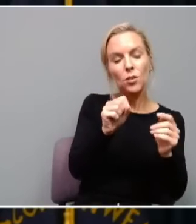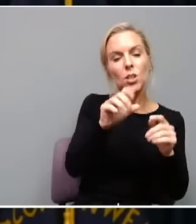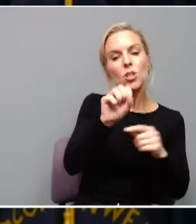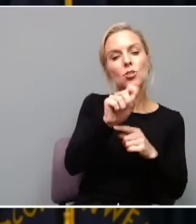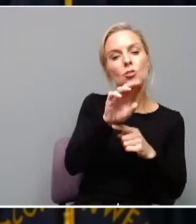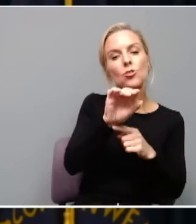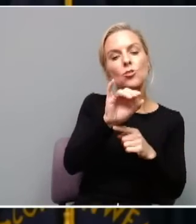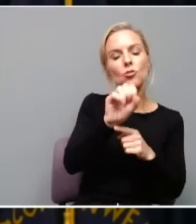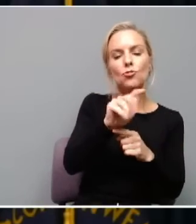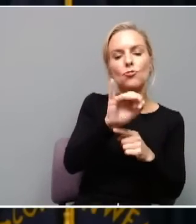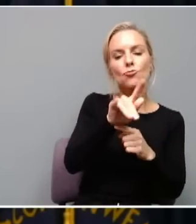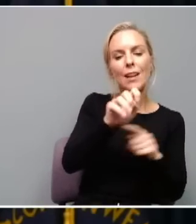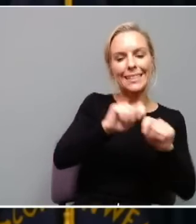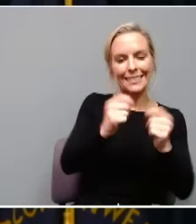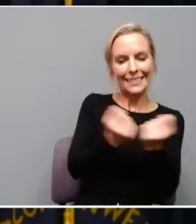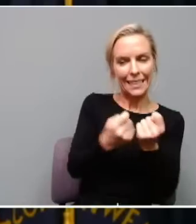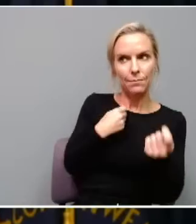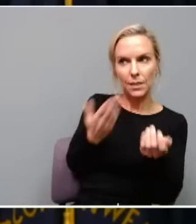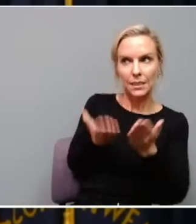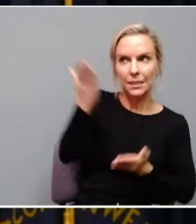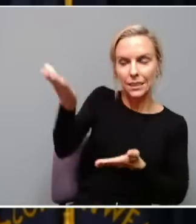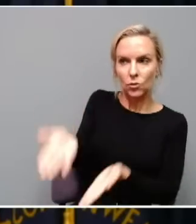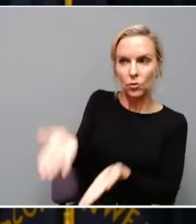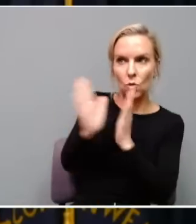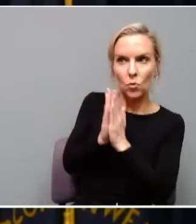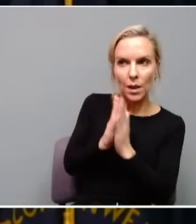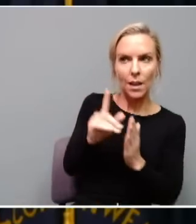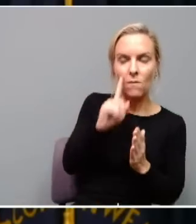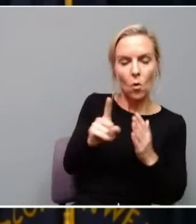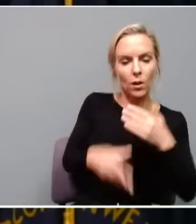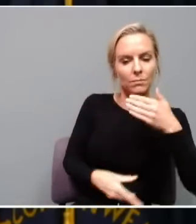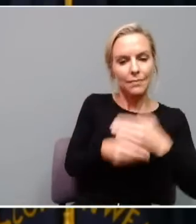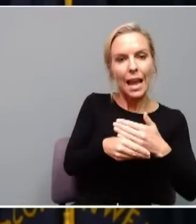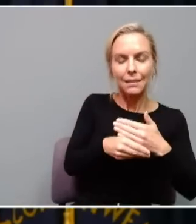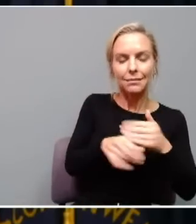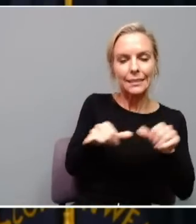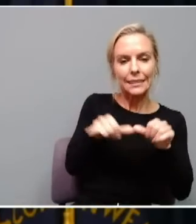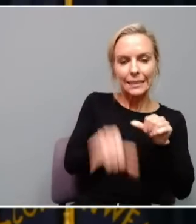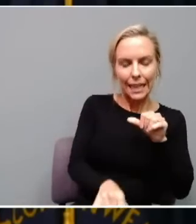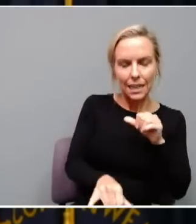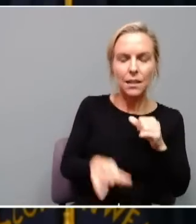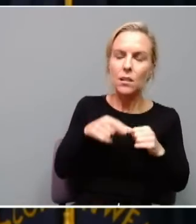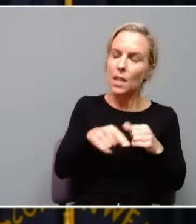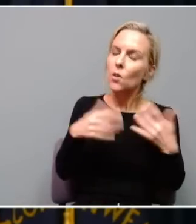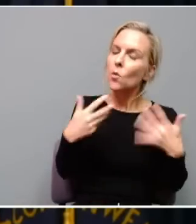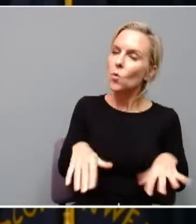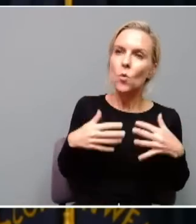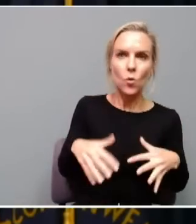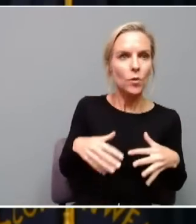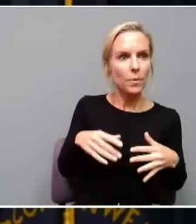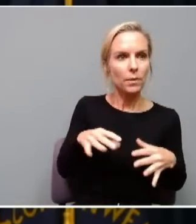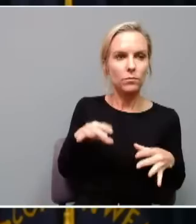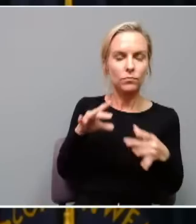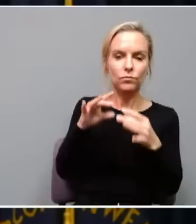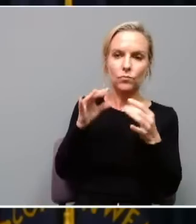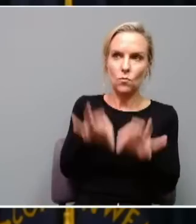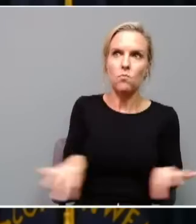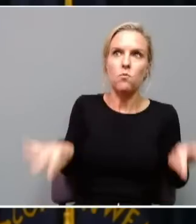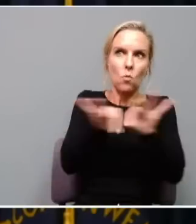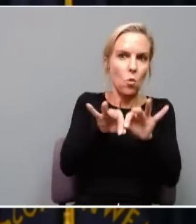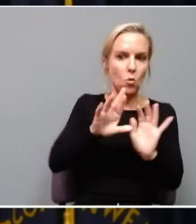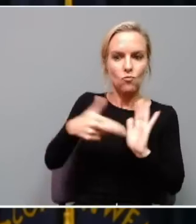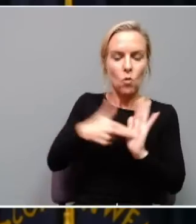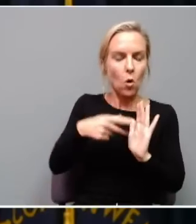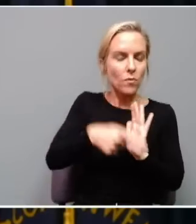and we are awaiting word on that. They have played a crucial role. Again, highly trained,